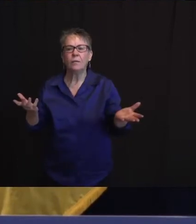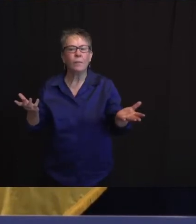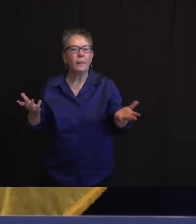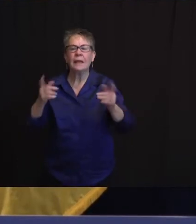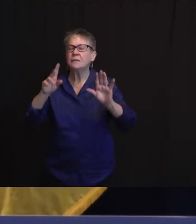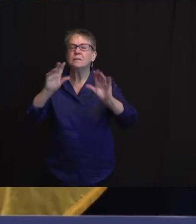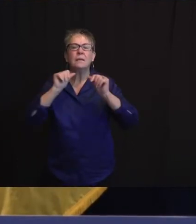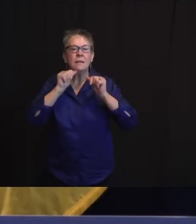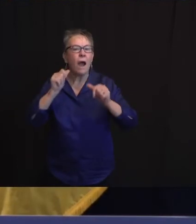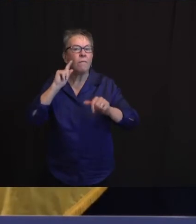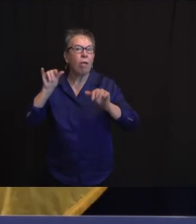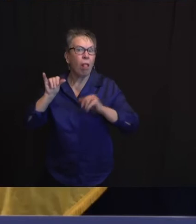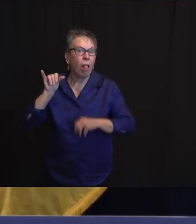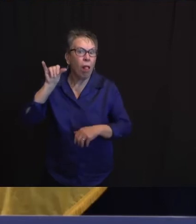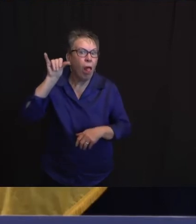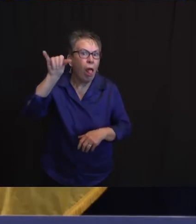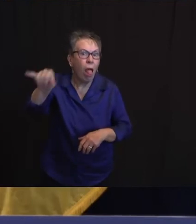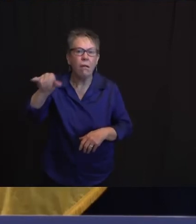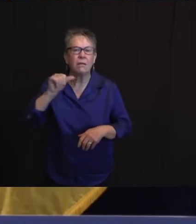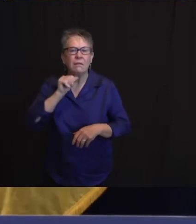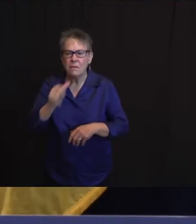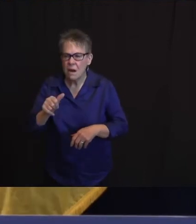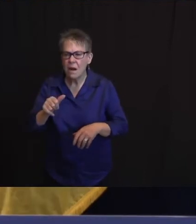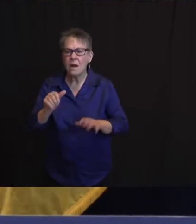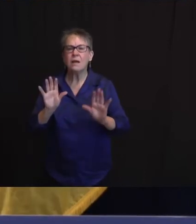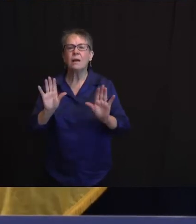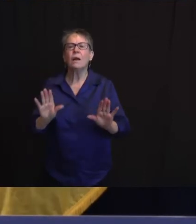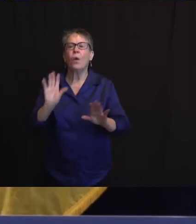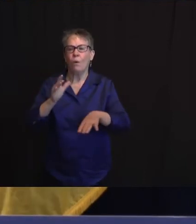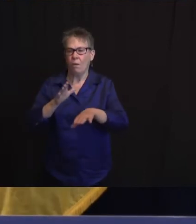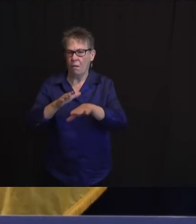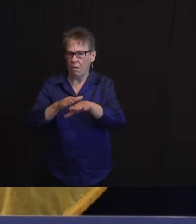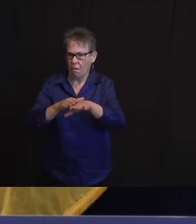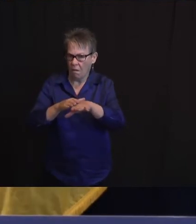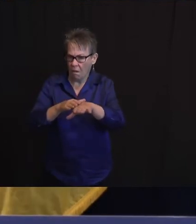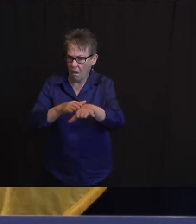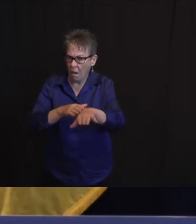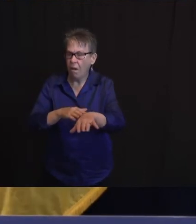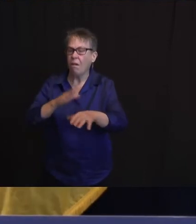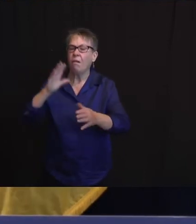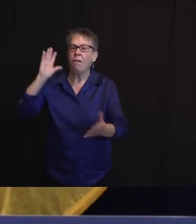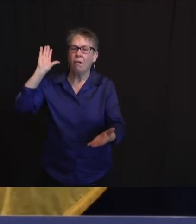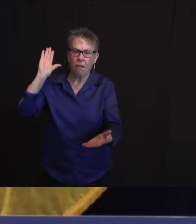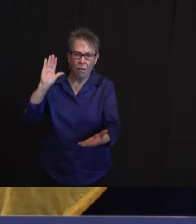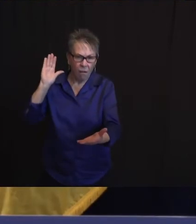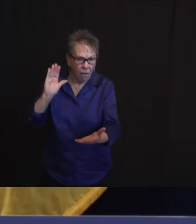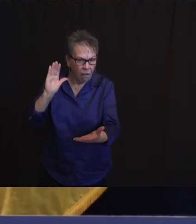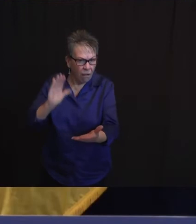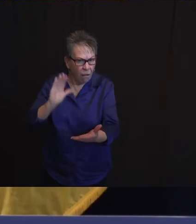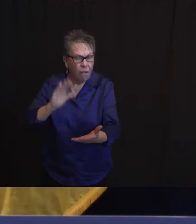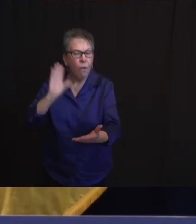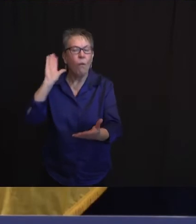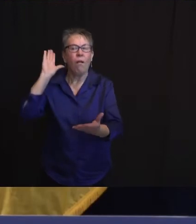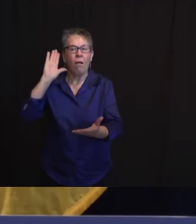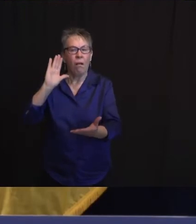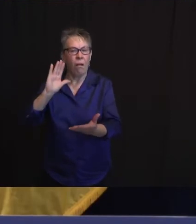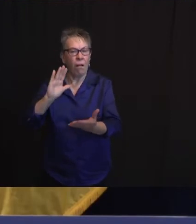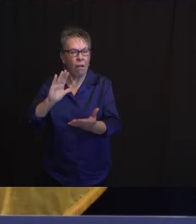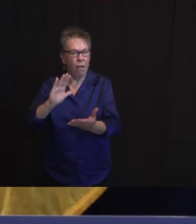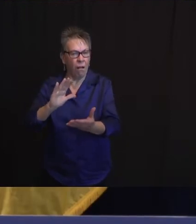here, slowly but surely. They'll be broadening out to the population through the steps that we've discussed. Hopefully